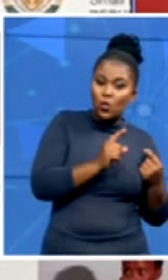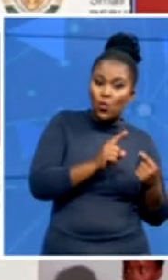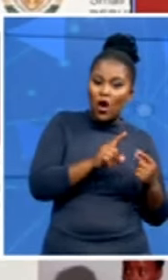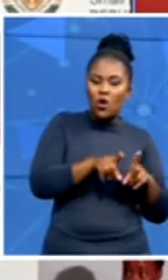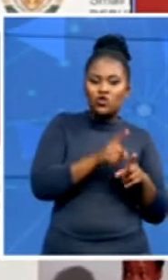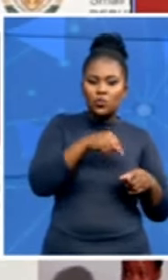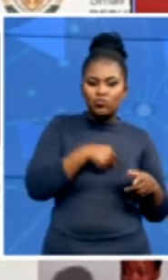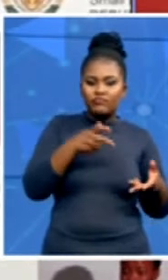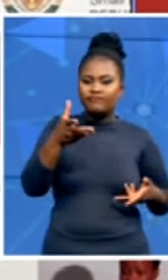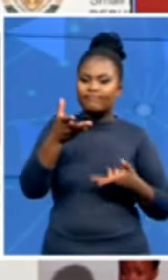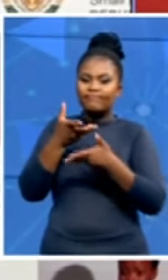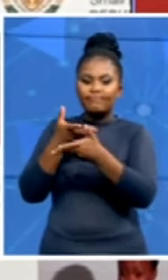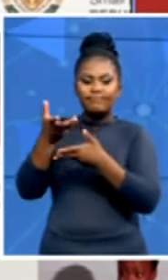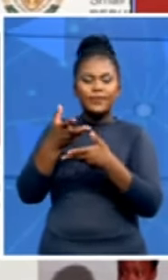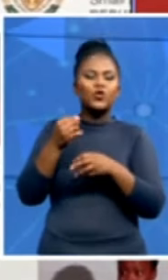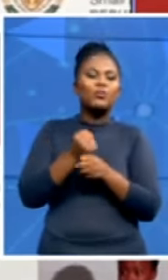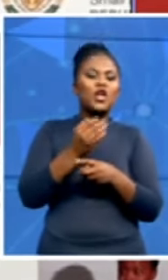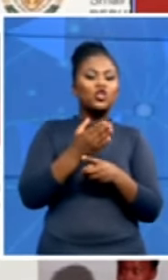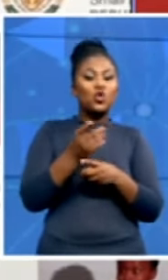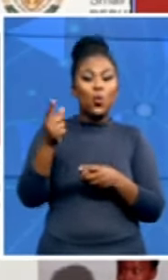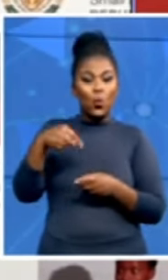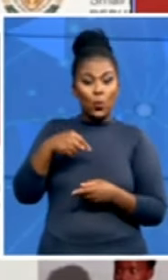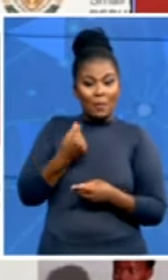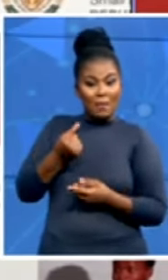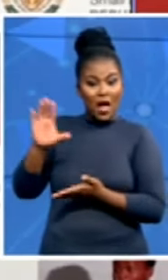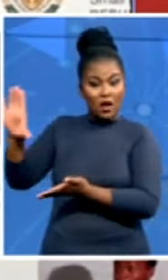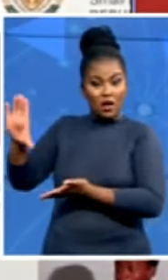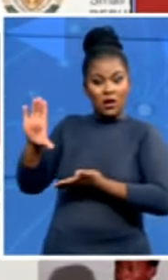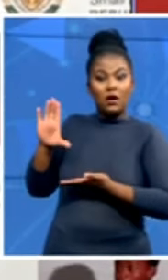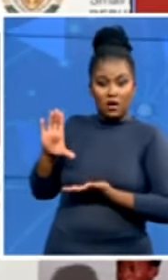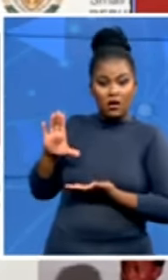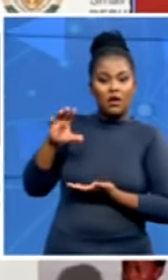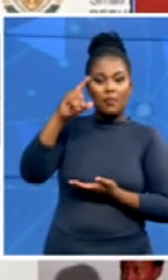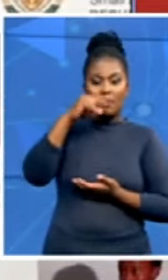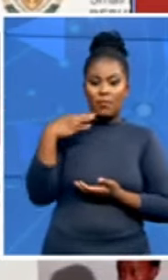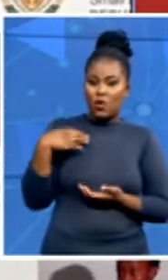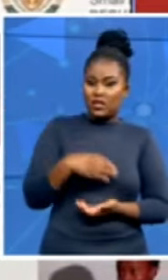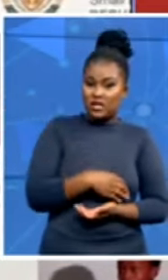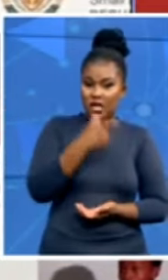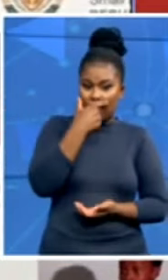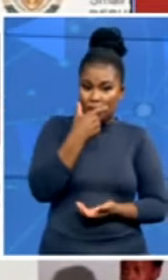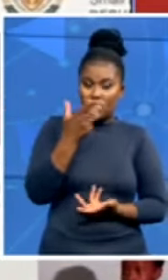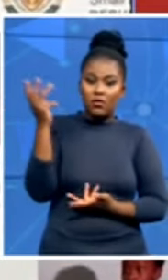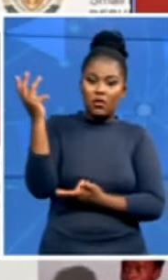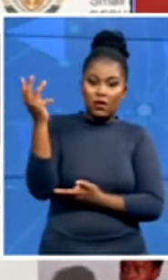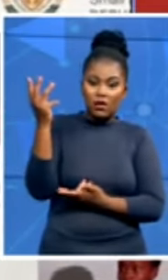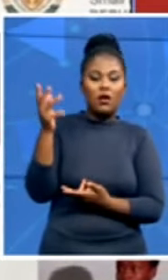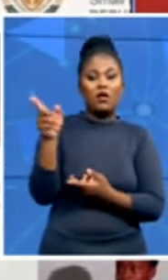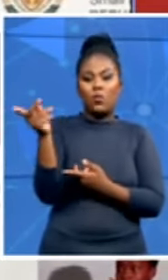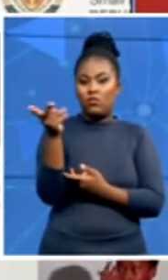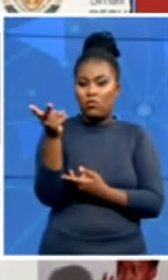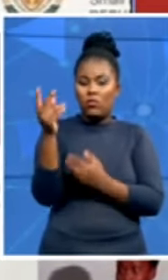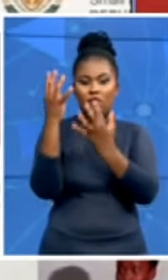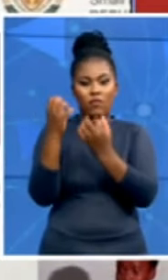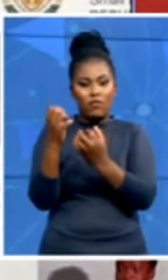these funds come, as President Ramaphosa has at least spoken to the Minister of Finance to say he would love to